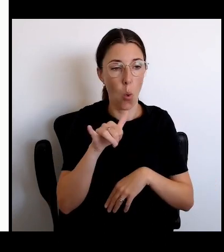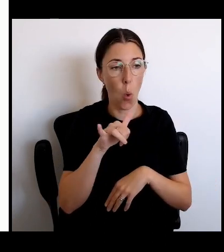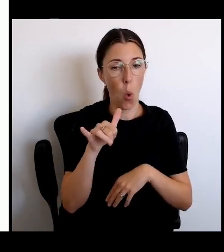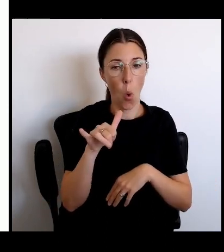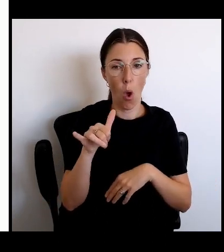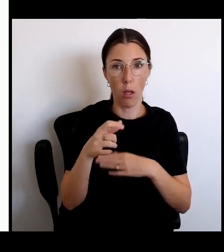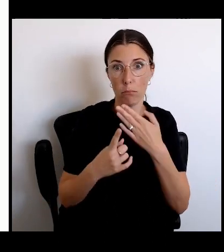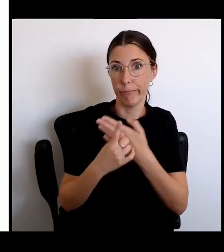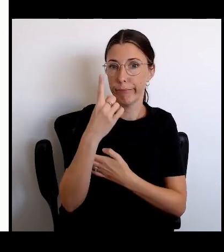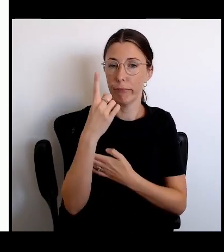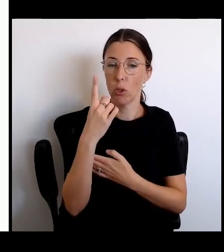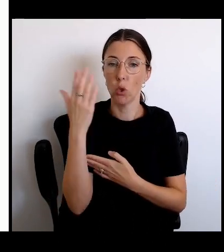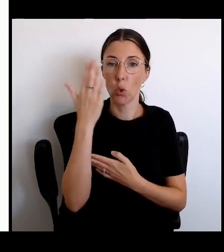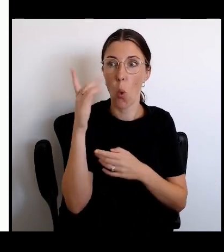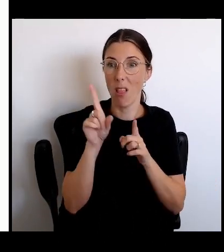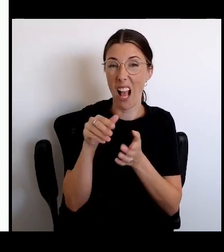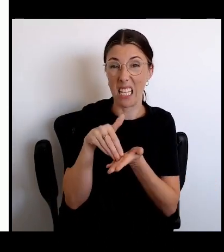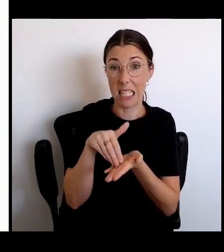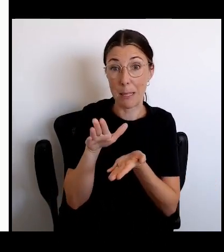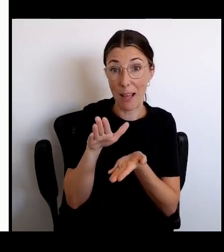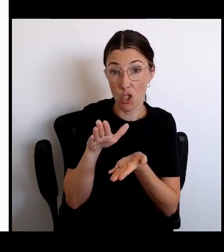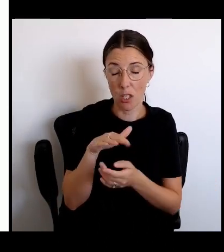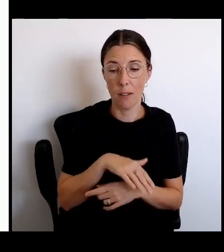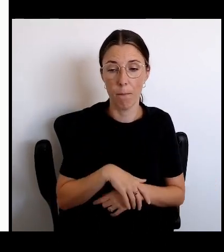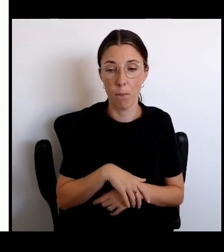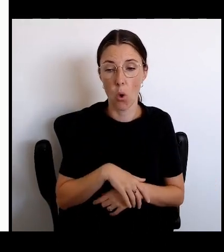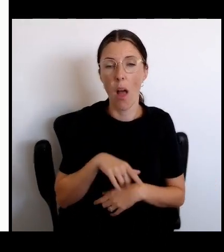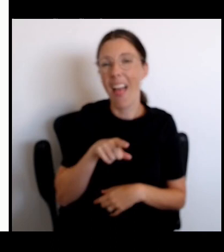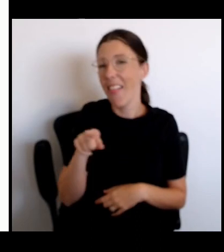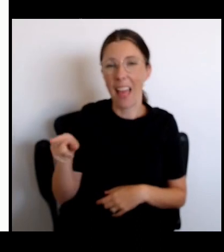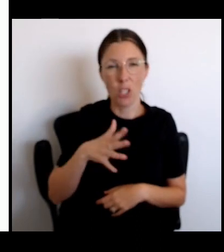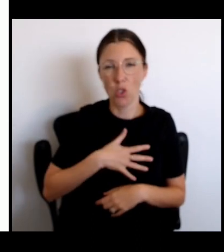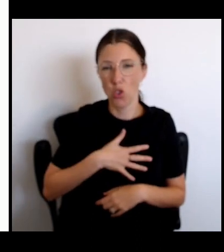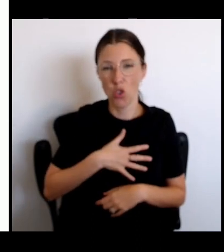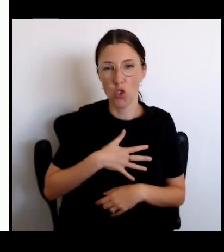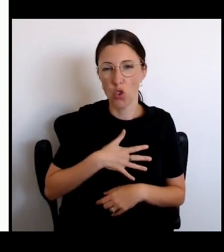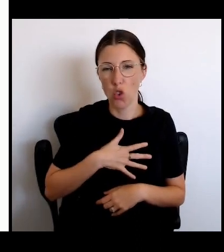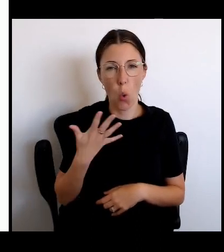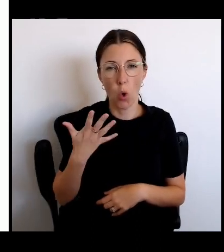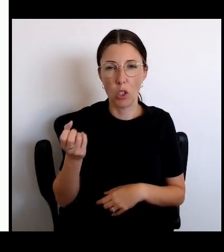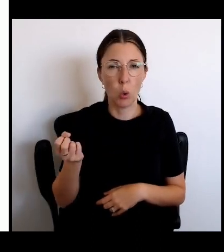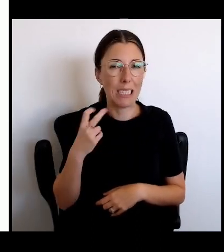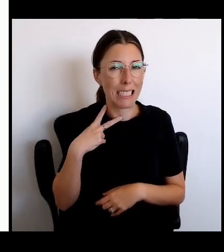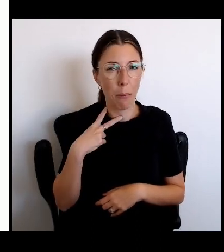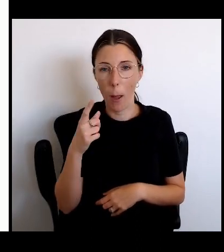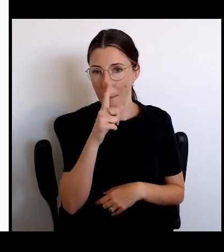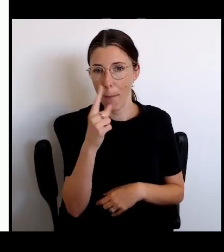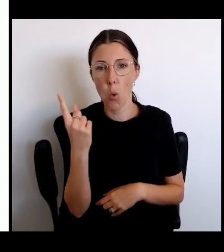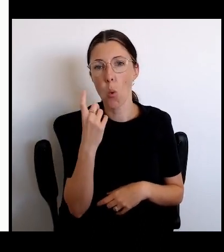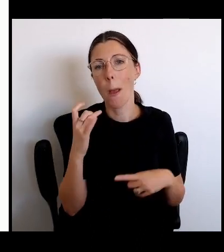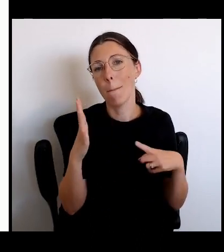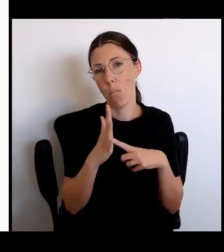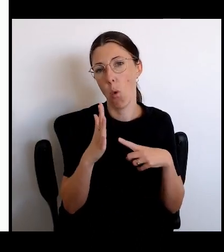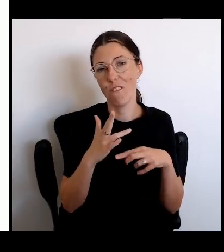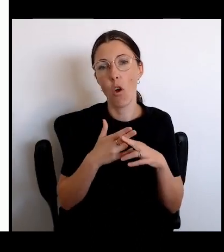suspension, but also just disappointing the people that matter to them is still, I think, a moderating influence on